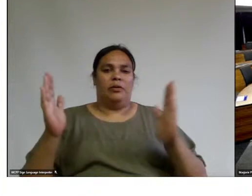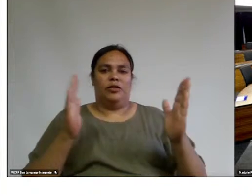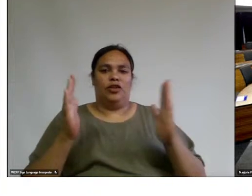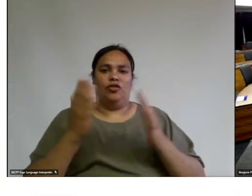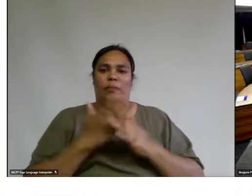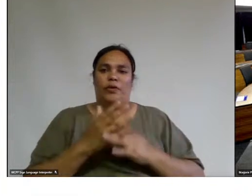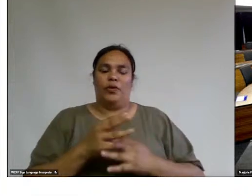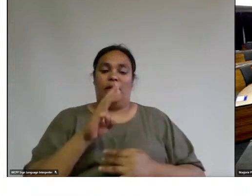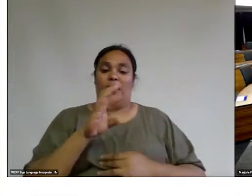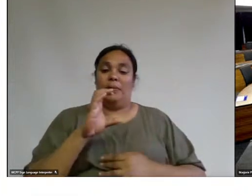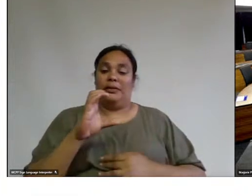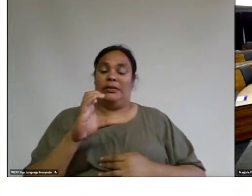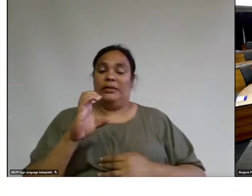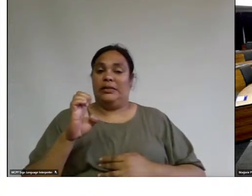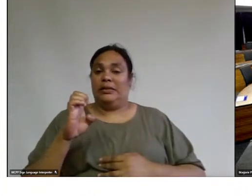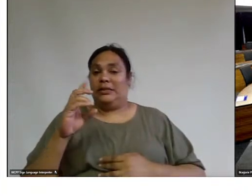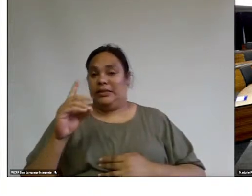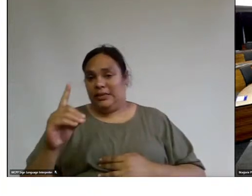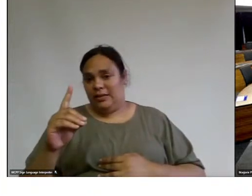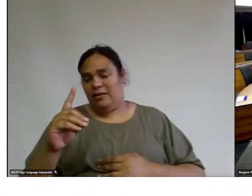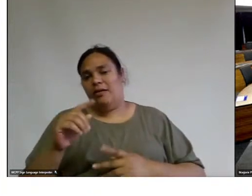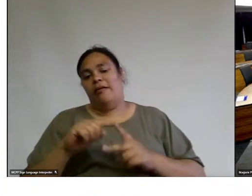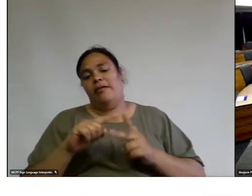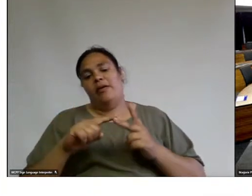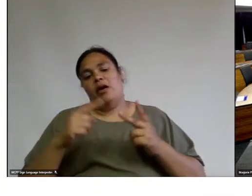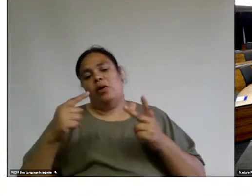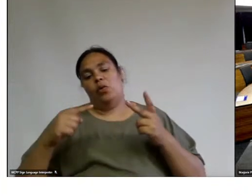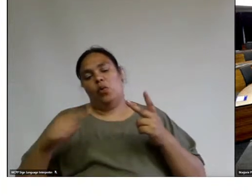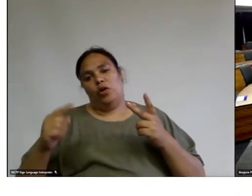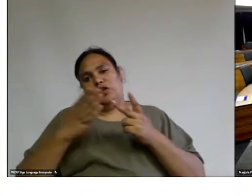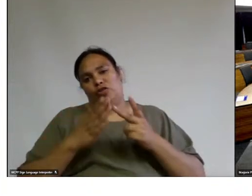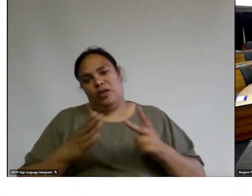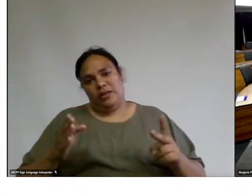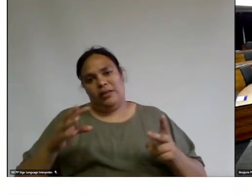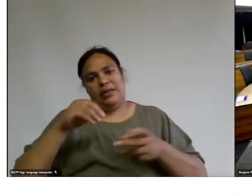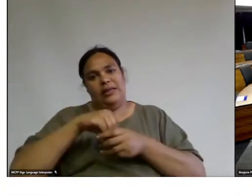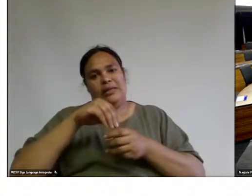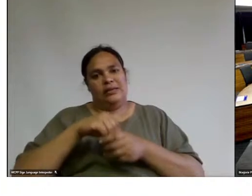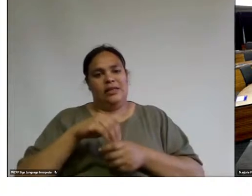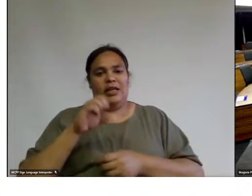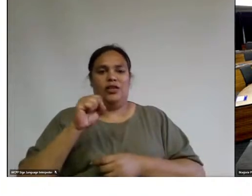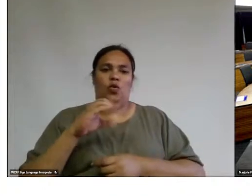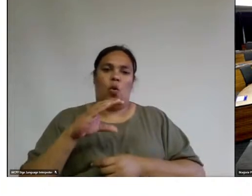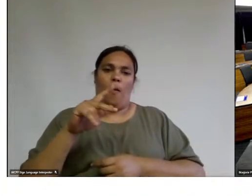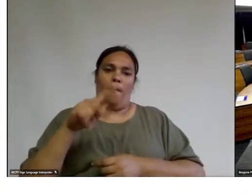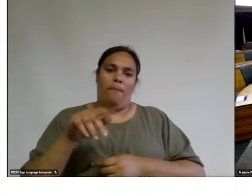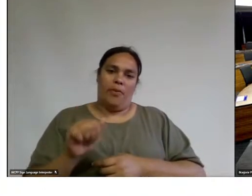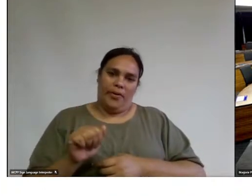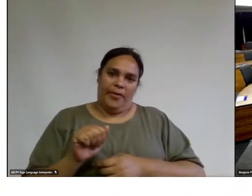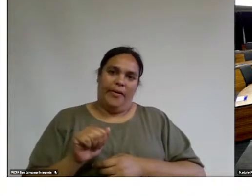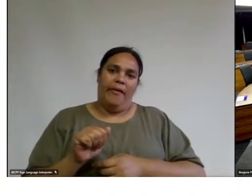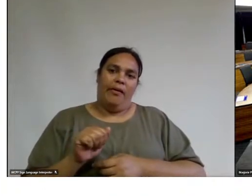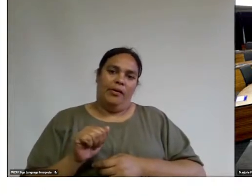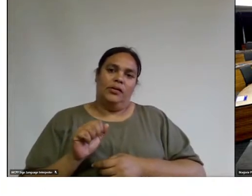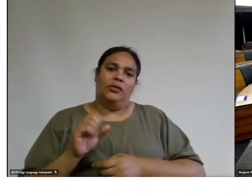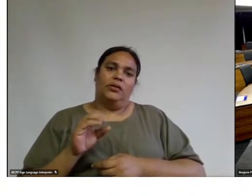between WCD and the Auditor General inside of SCOPA, so that we can then get